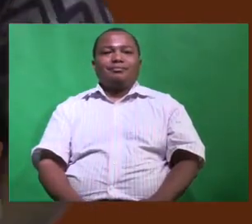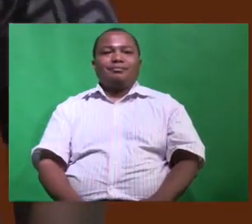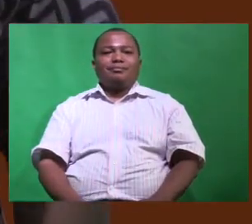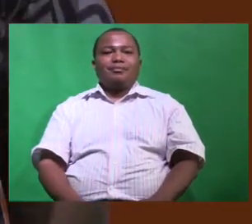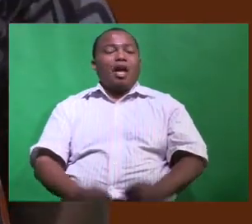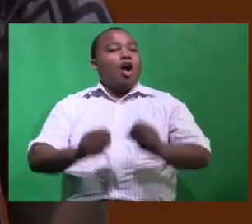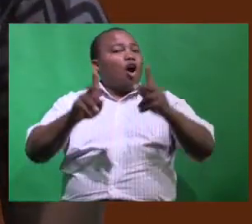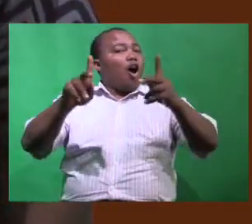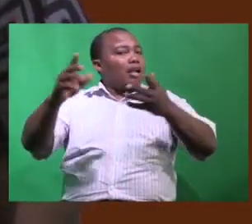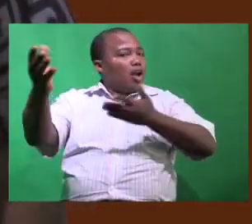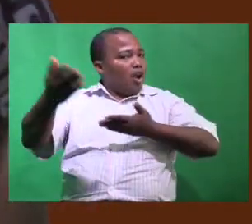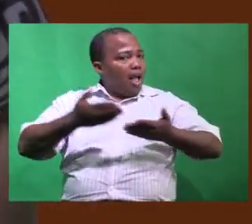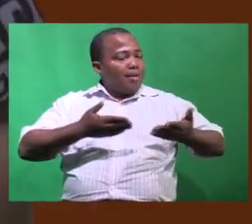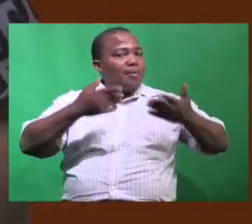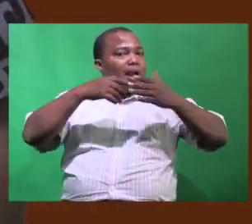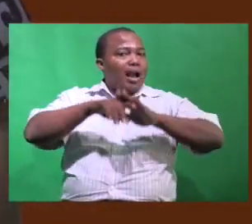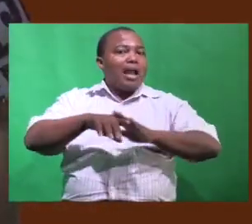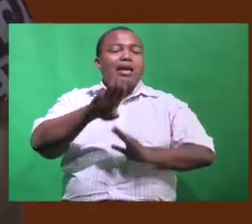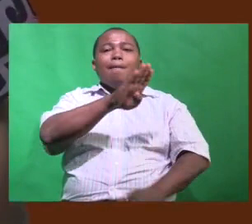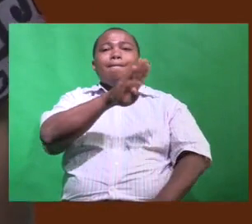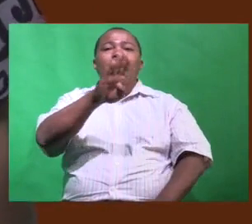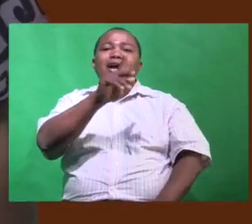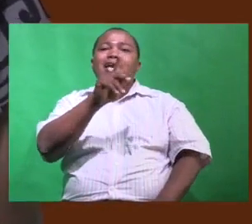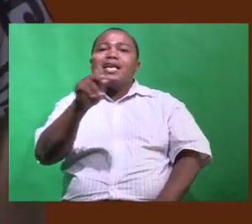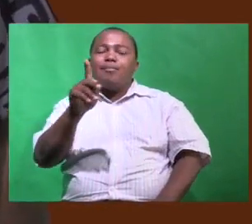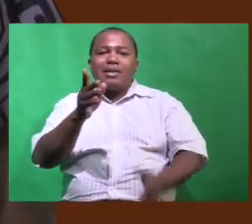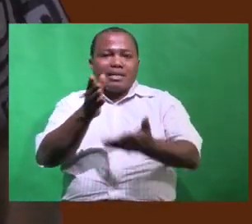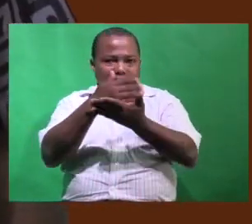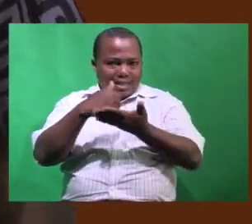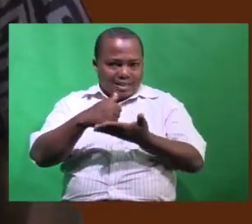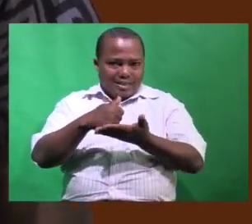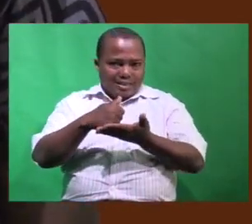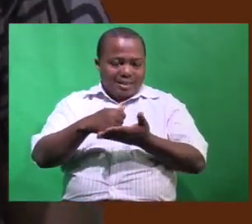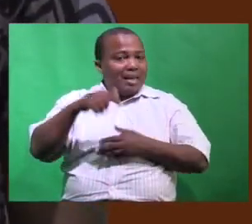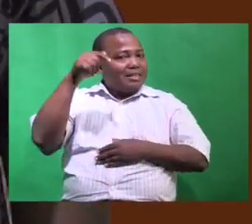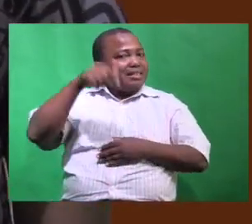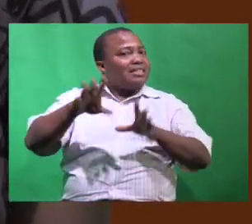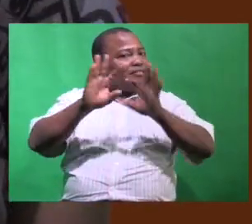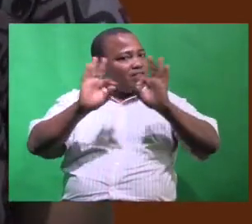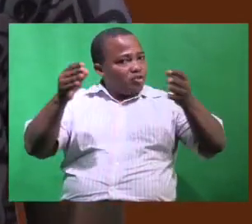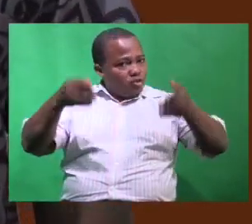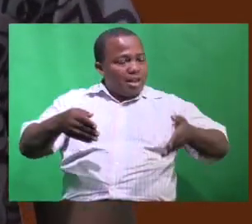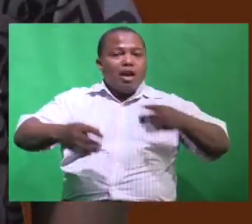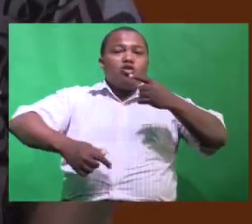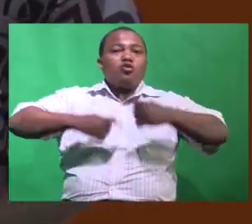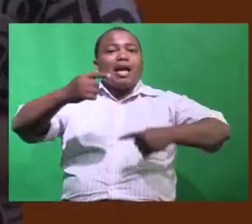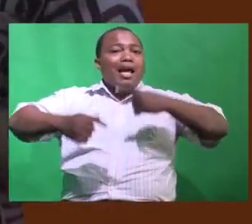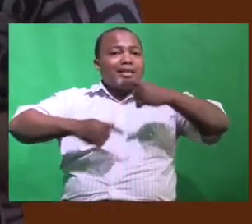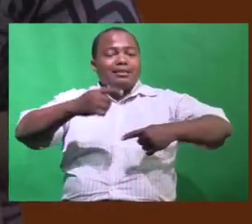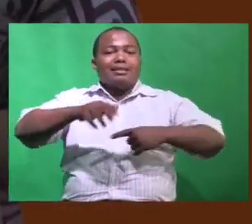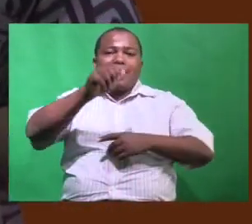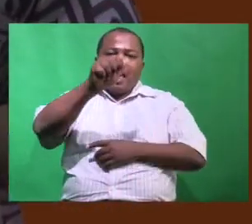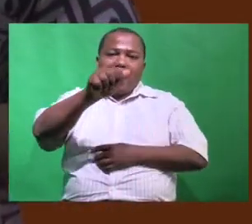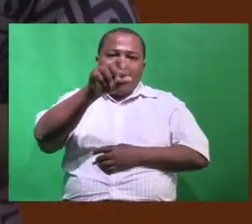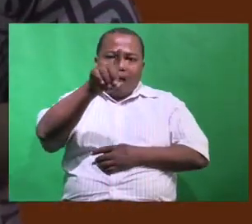Welcome on our bookkeeping session. So it is better today to continue with adjusting